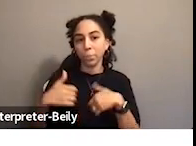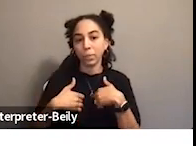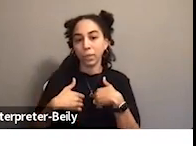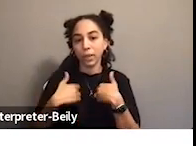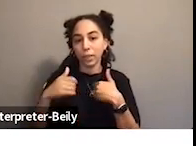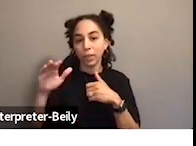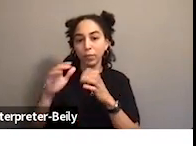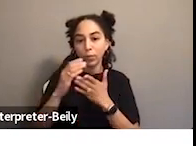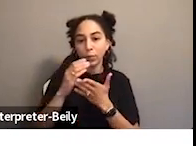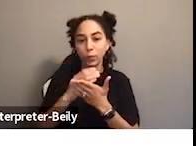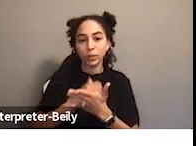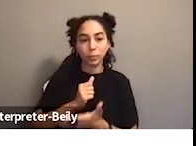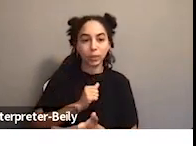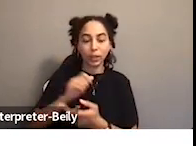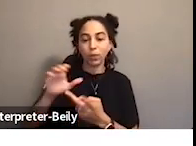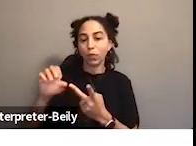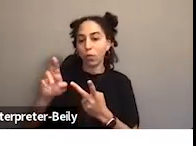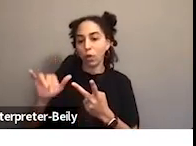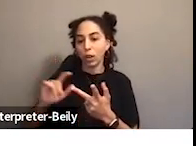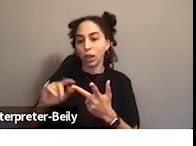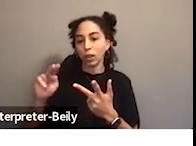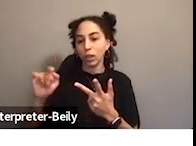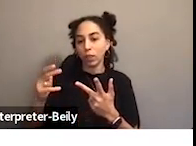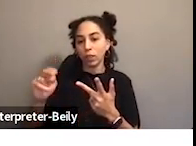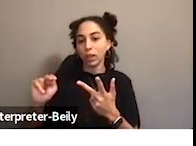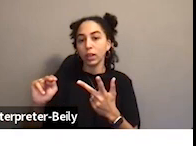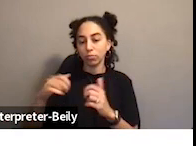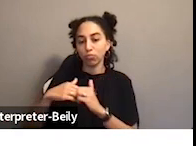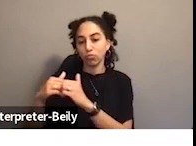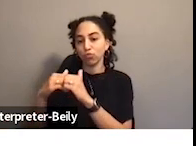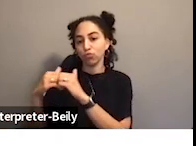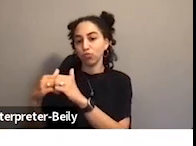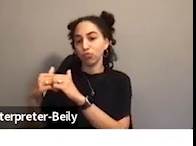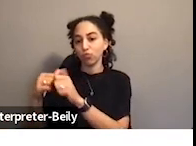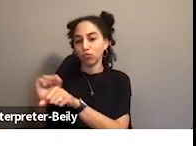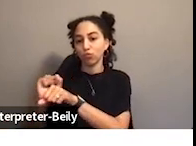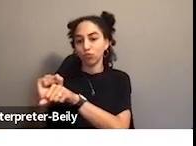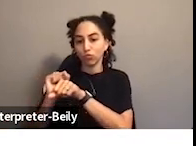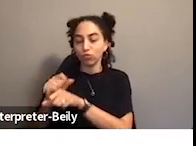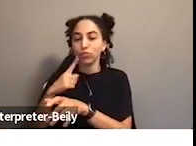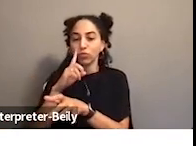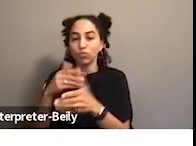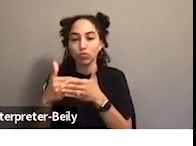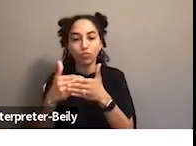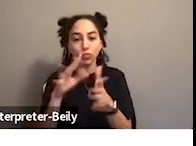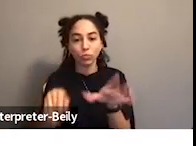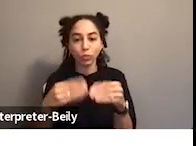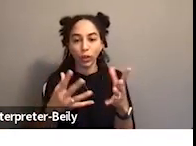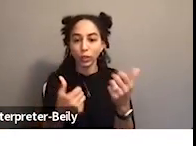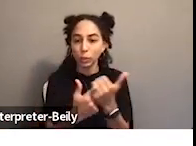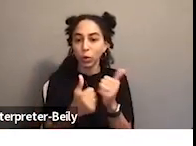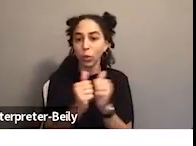myself, Corey Ferguson, and Nathan Turner all work together closely to provide support for people living